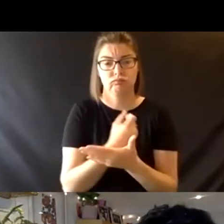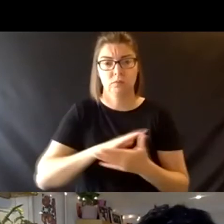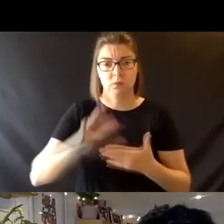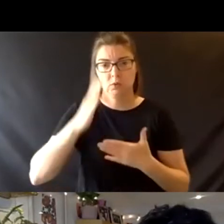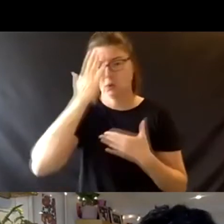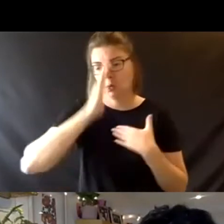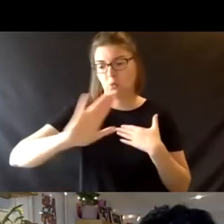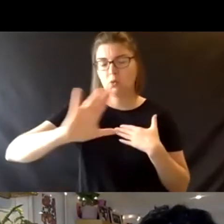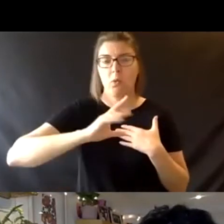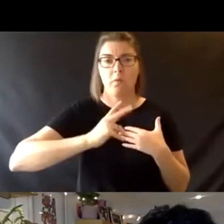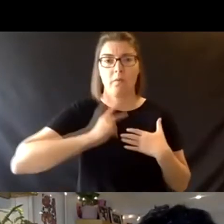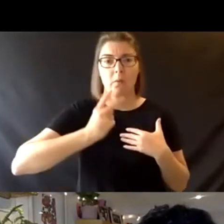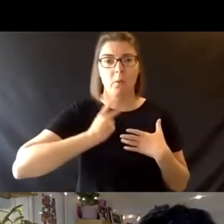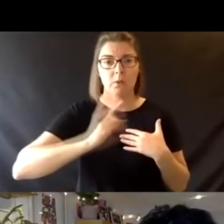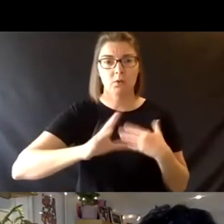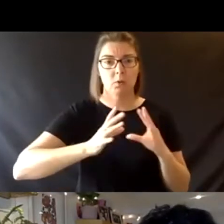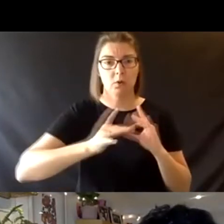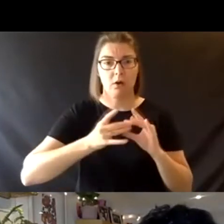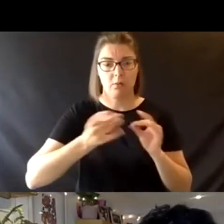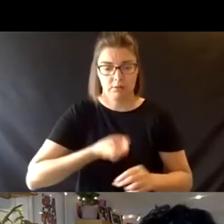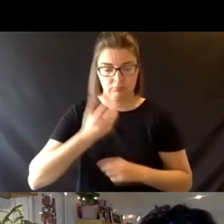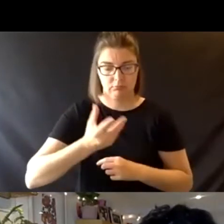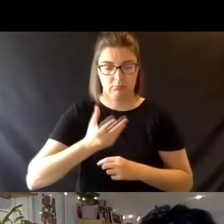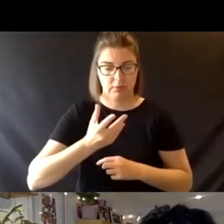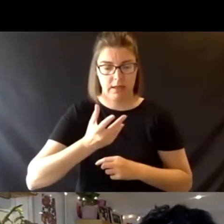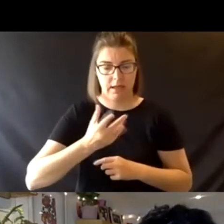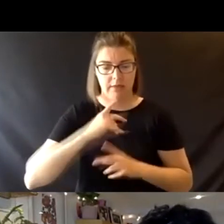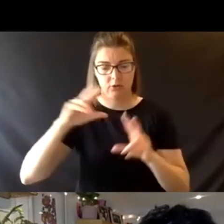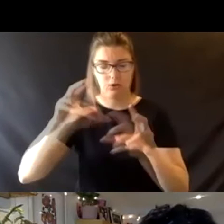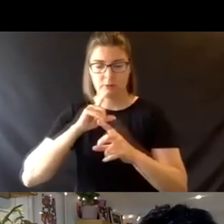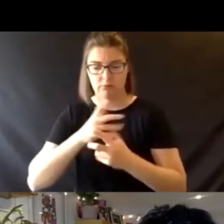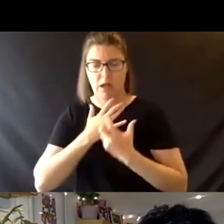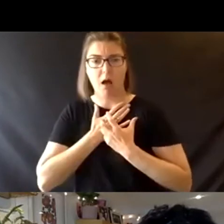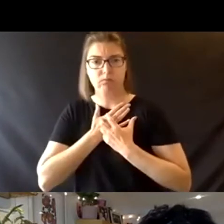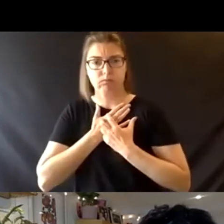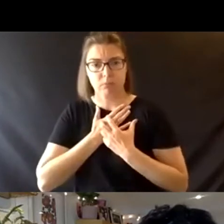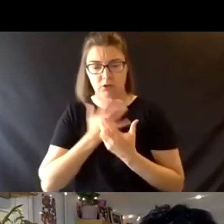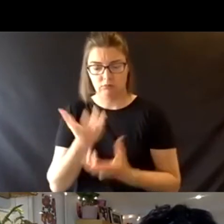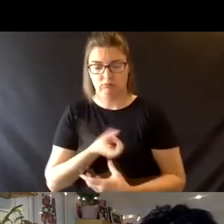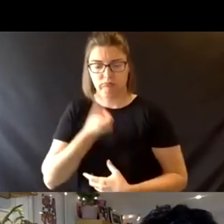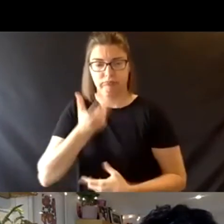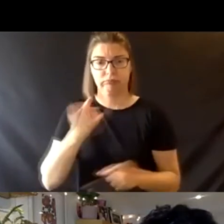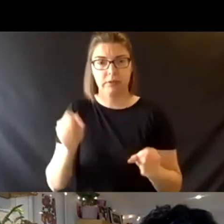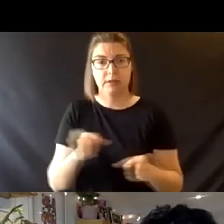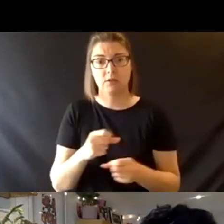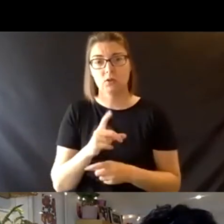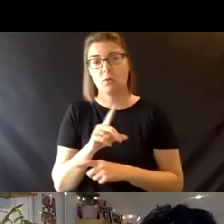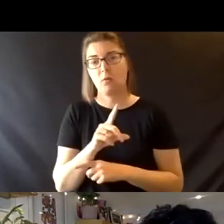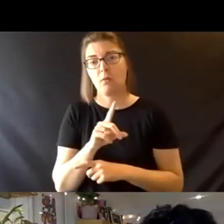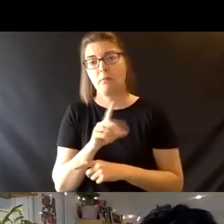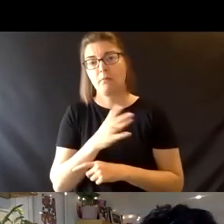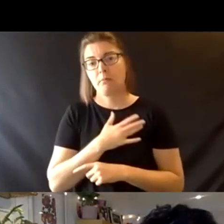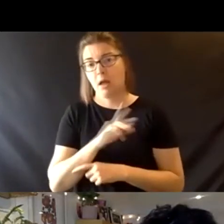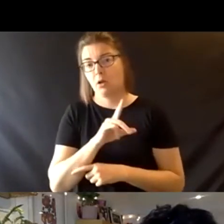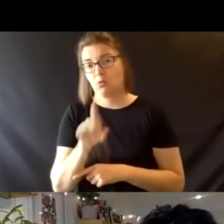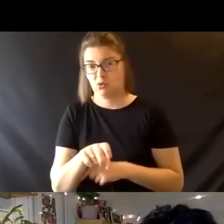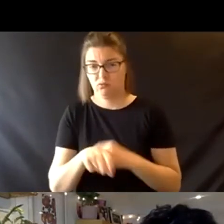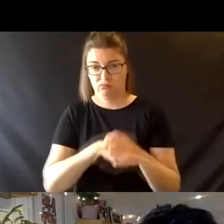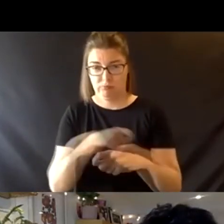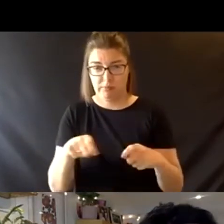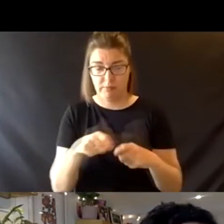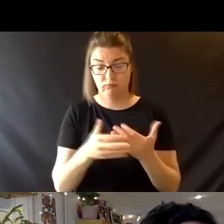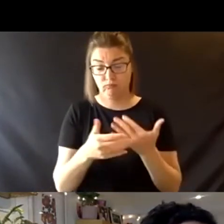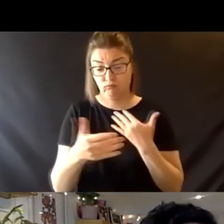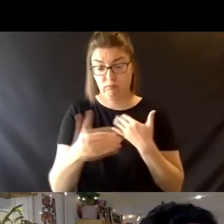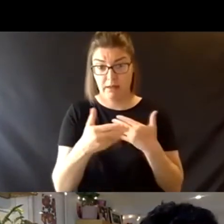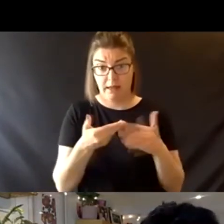voices and that you get to respond to the topics that matter to you most. So kind of the question that will follow is going forward from